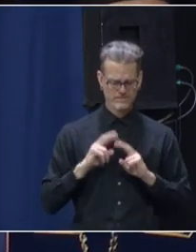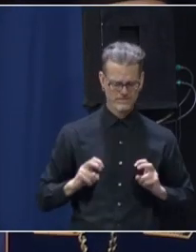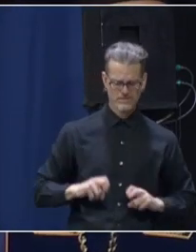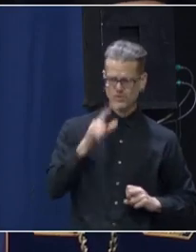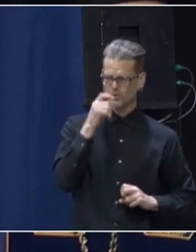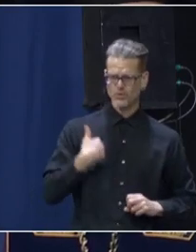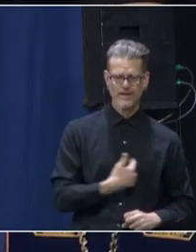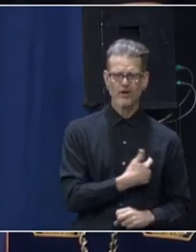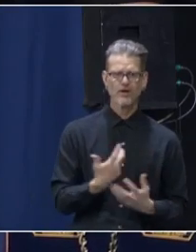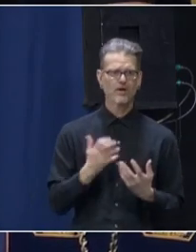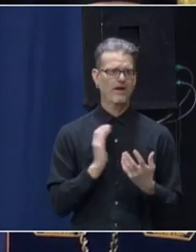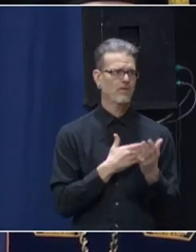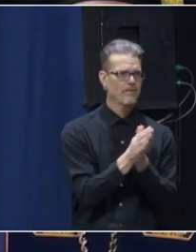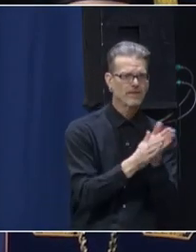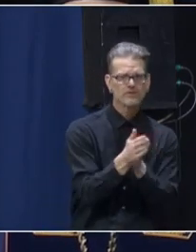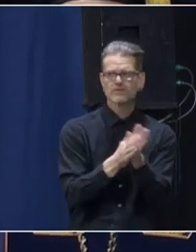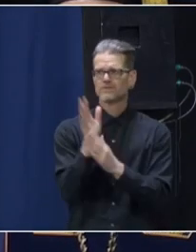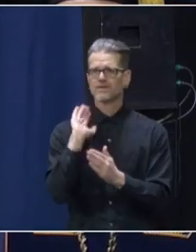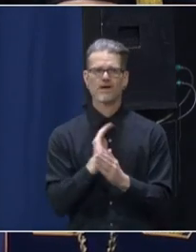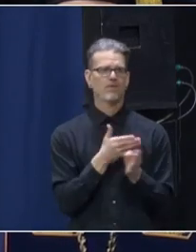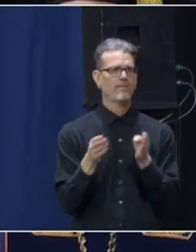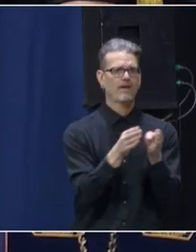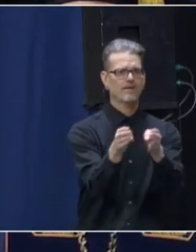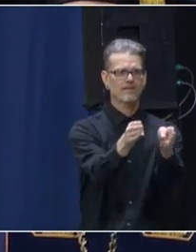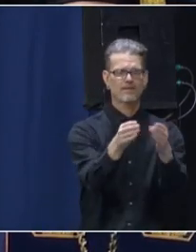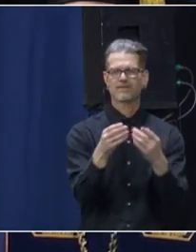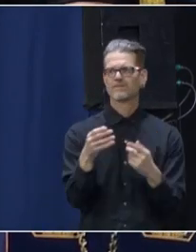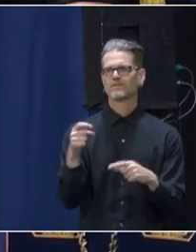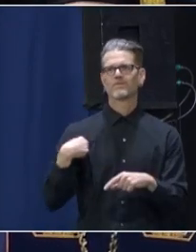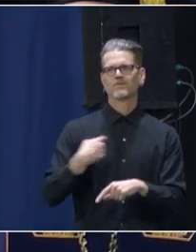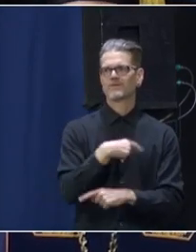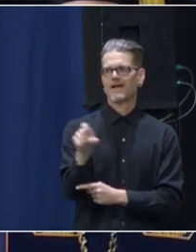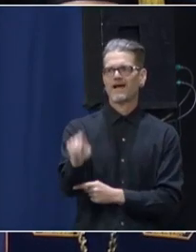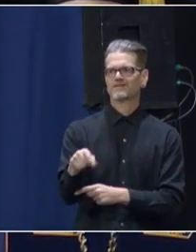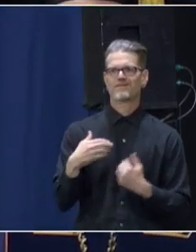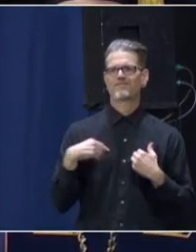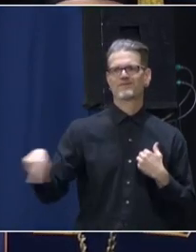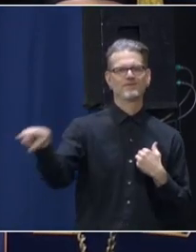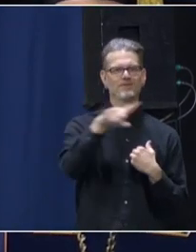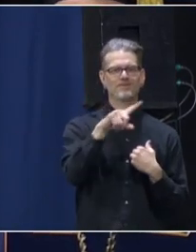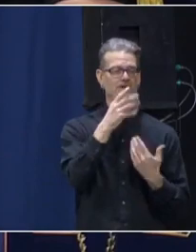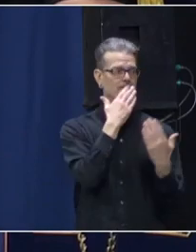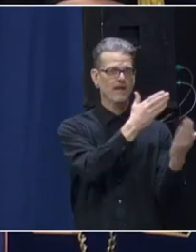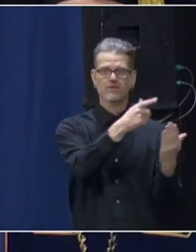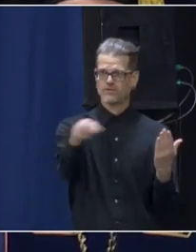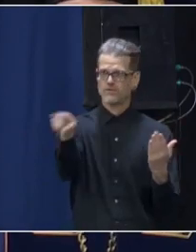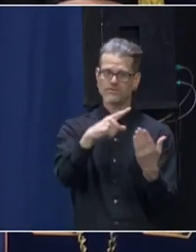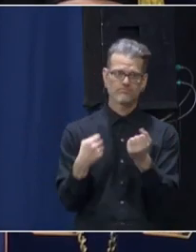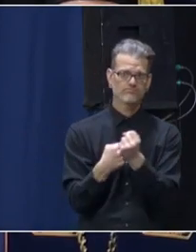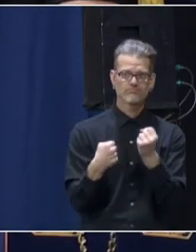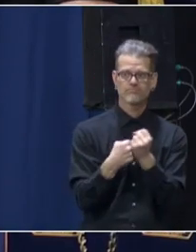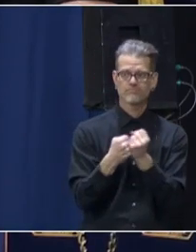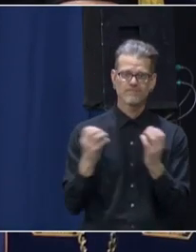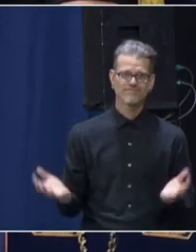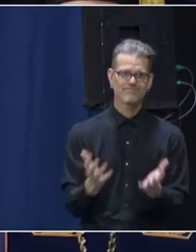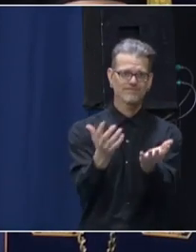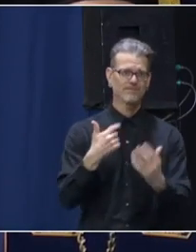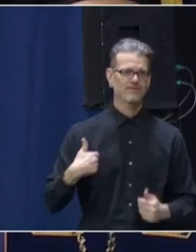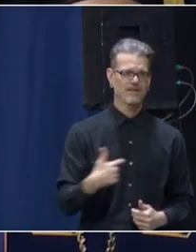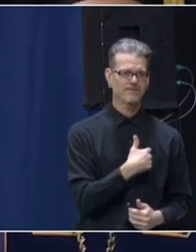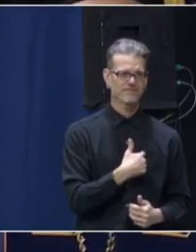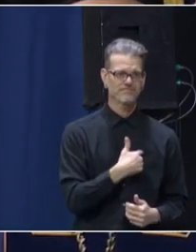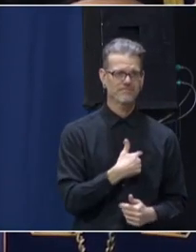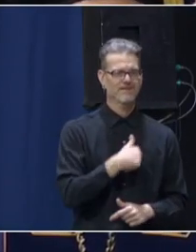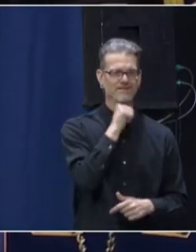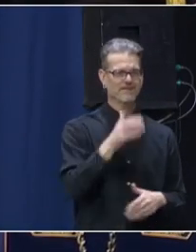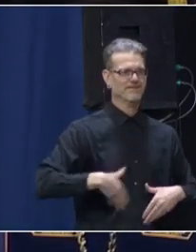our passions and our path, we couldn't have done it without you. Thank you all for being there for us and never letting us give up on ourselves. And I want